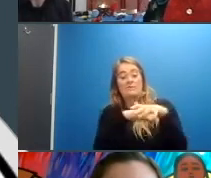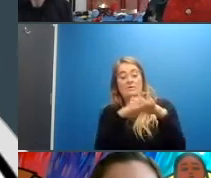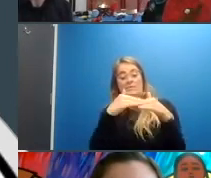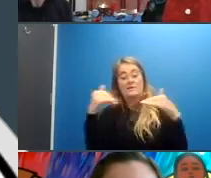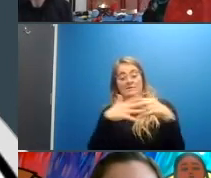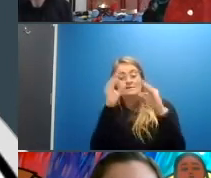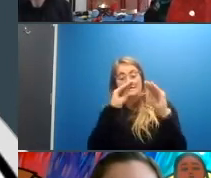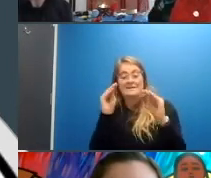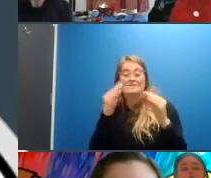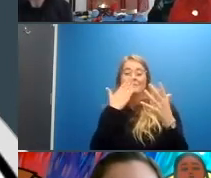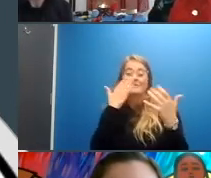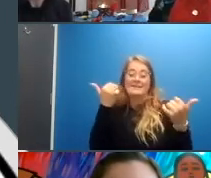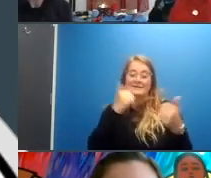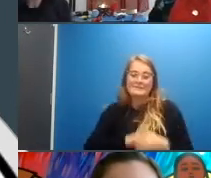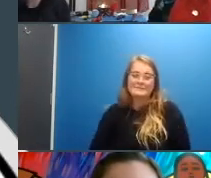OCM, thank you.